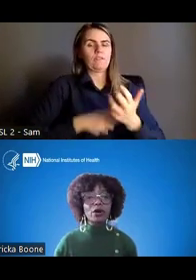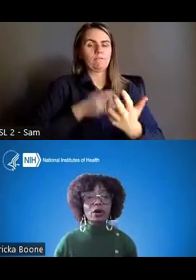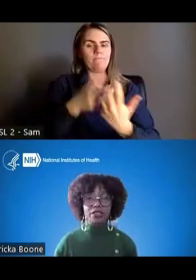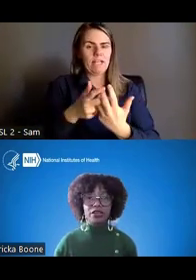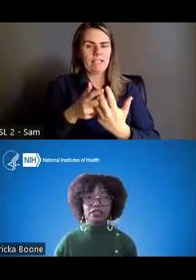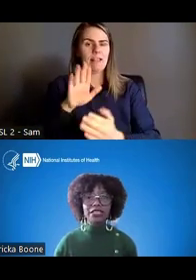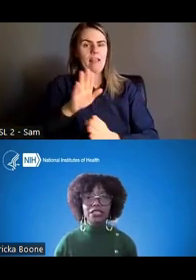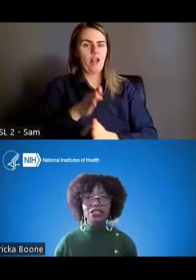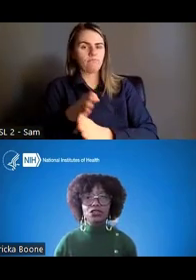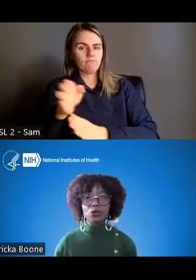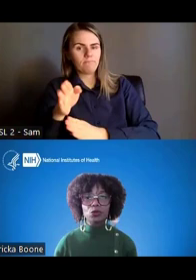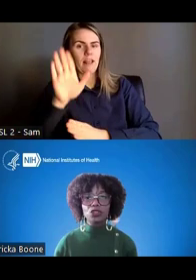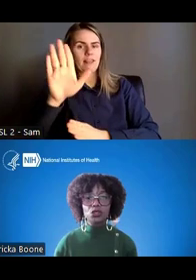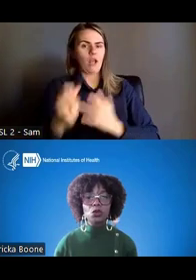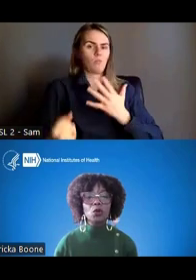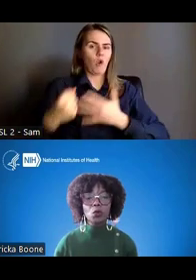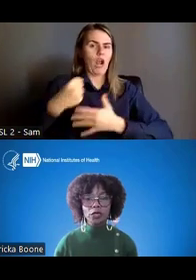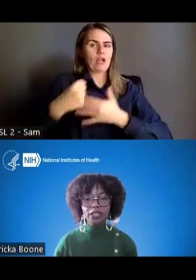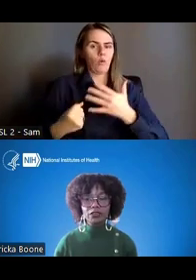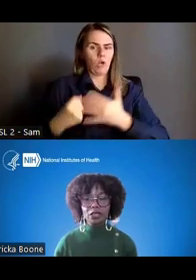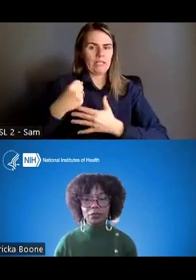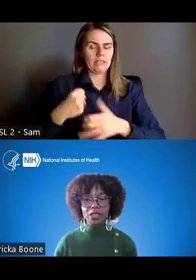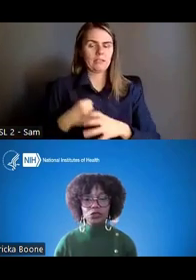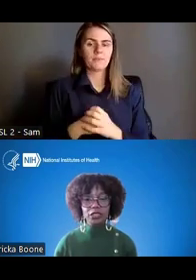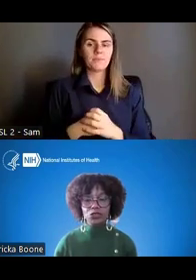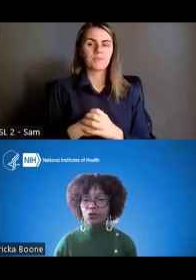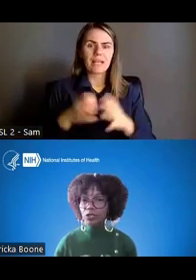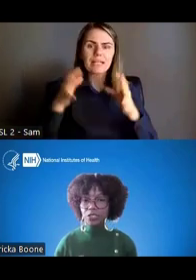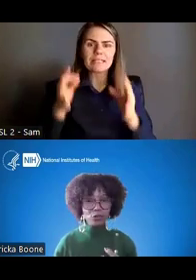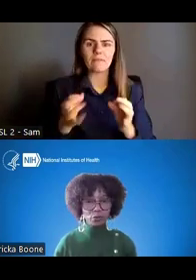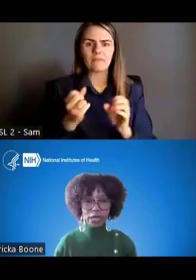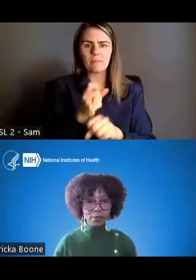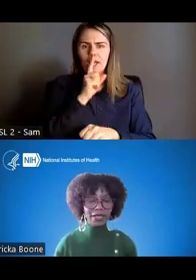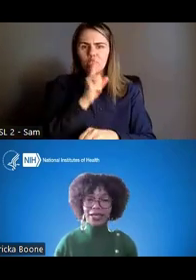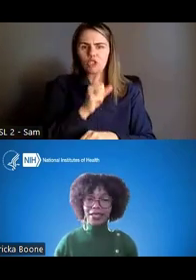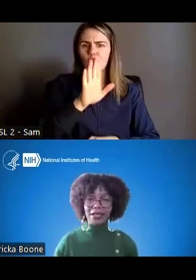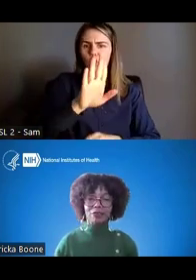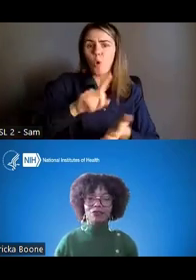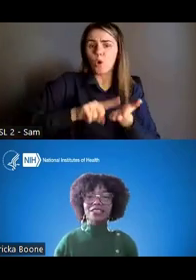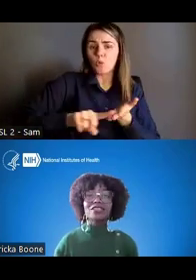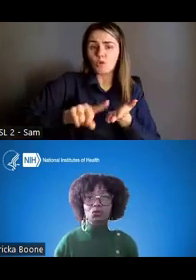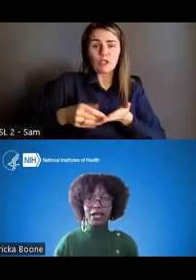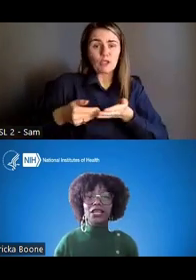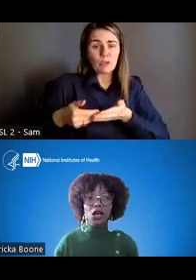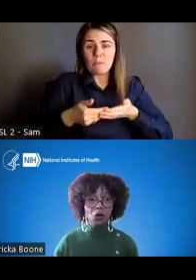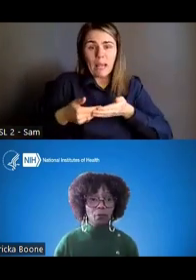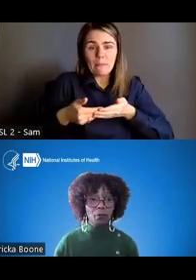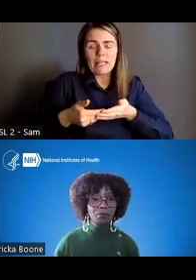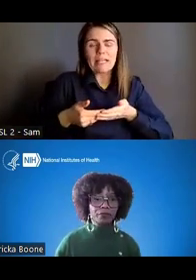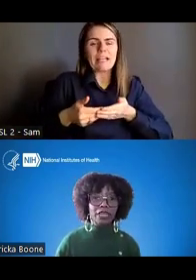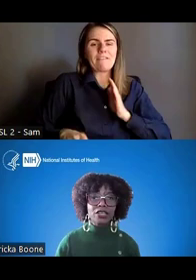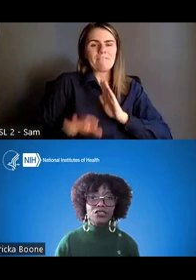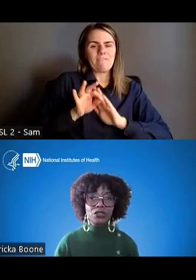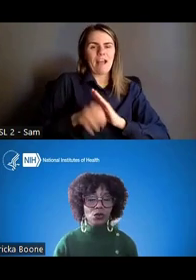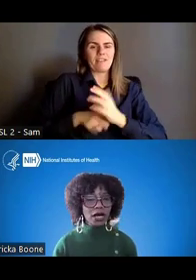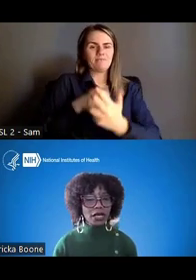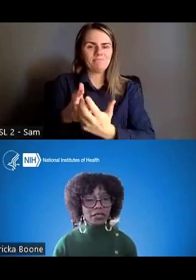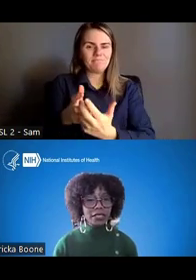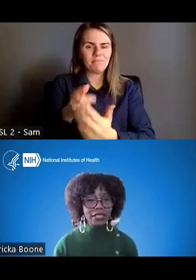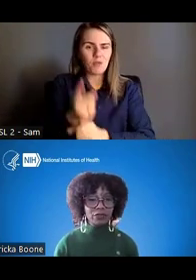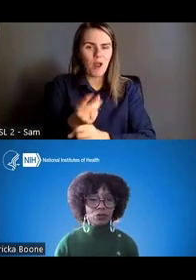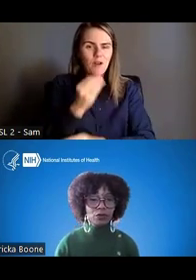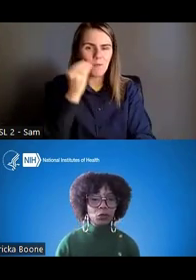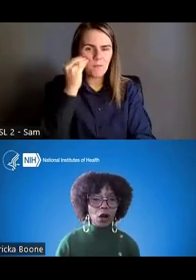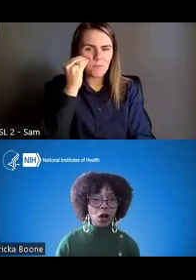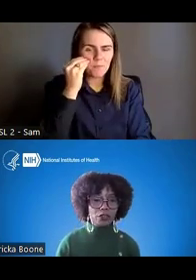the priorities of that institute, because you want to definitely make sure that your research baby finds its right home. So